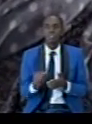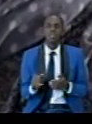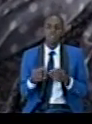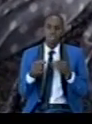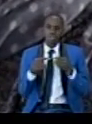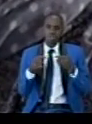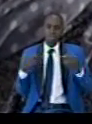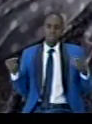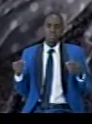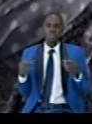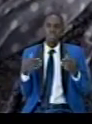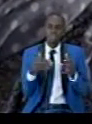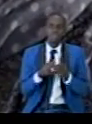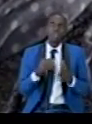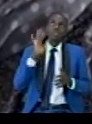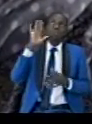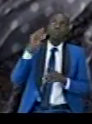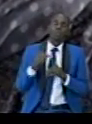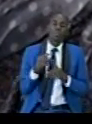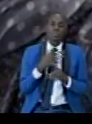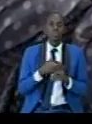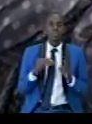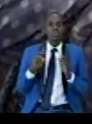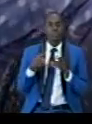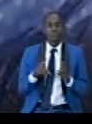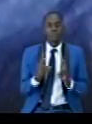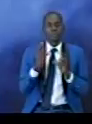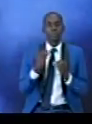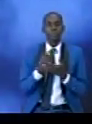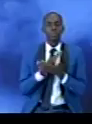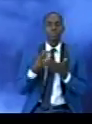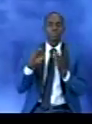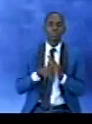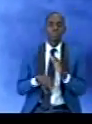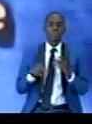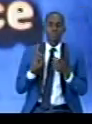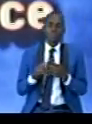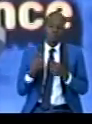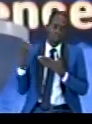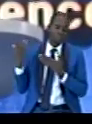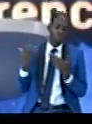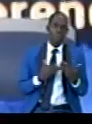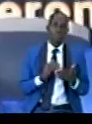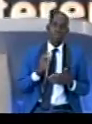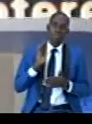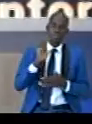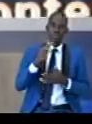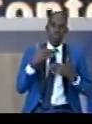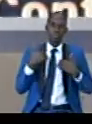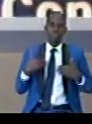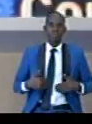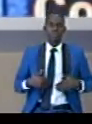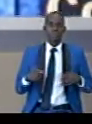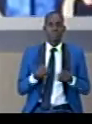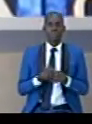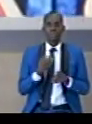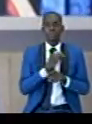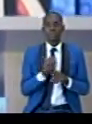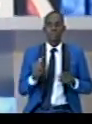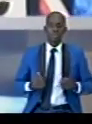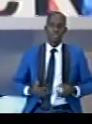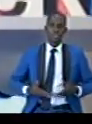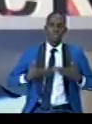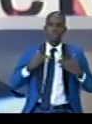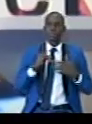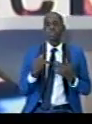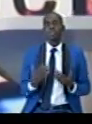word and to the way of holiness. You bring your body as a living sacrifice